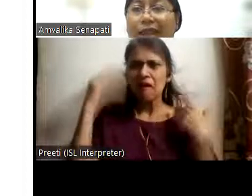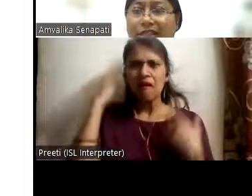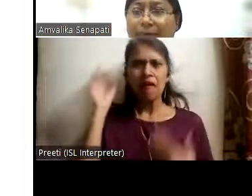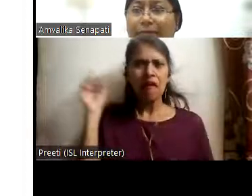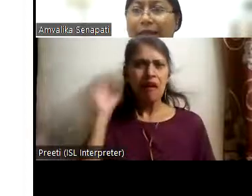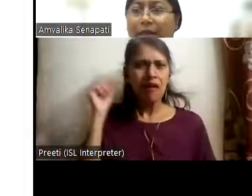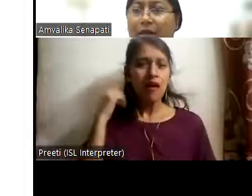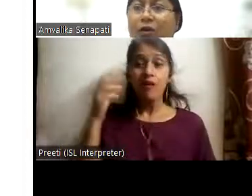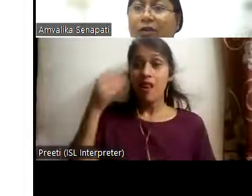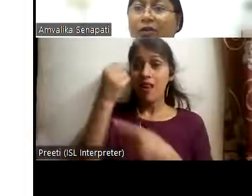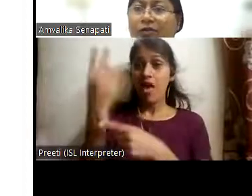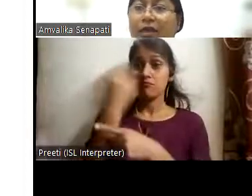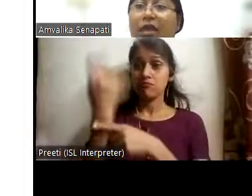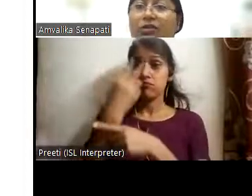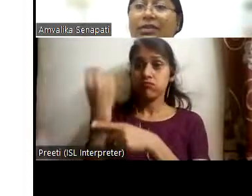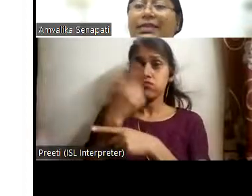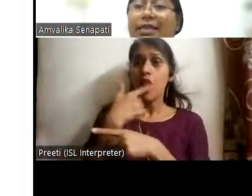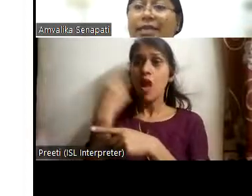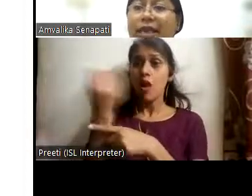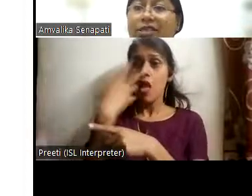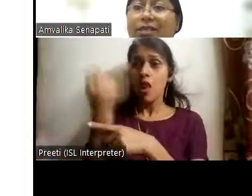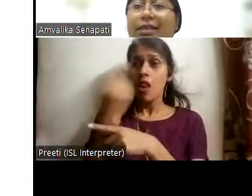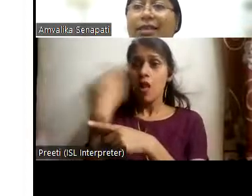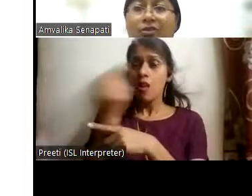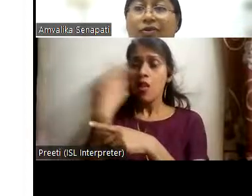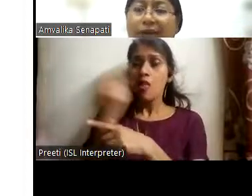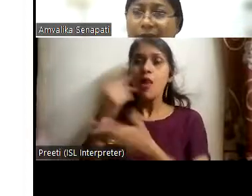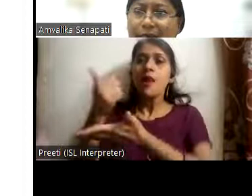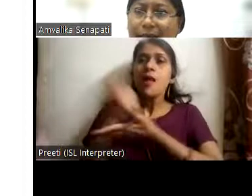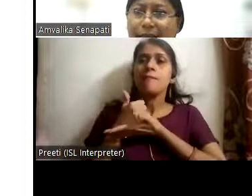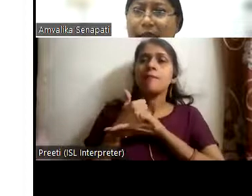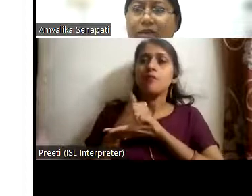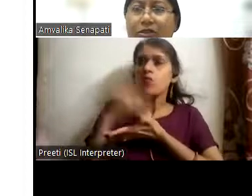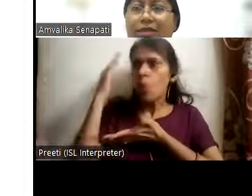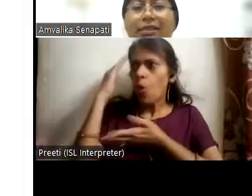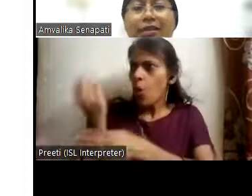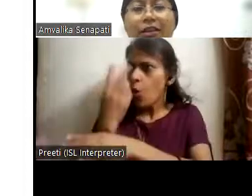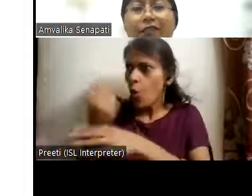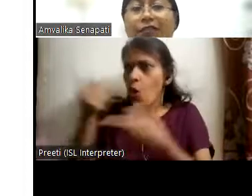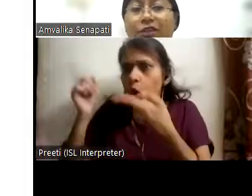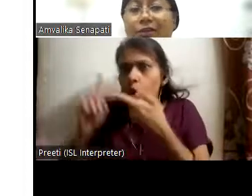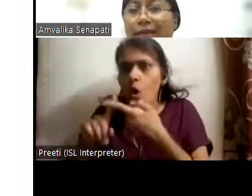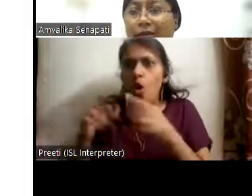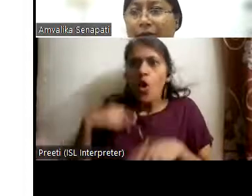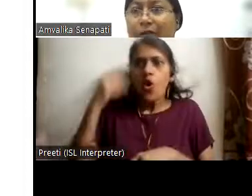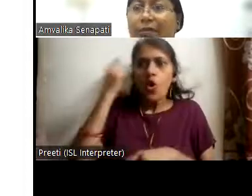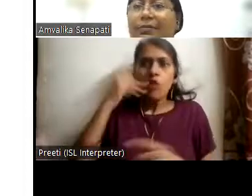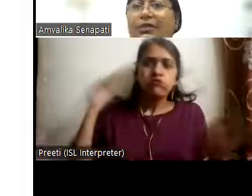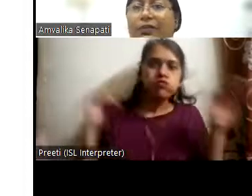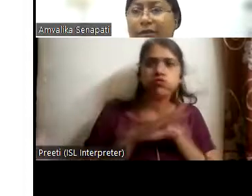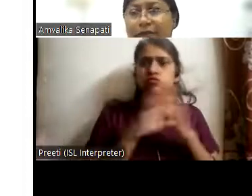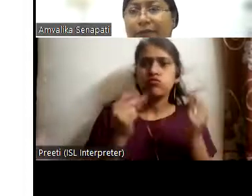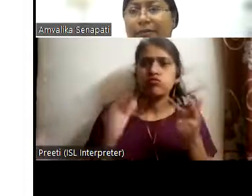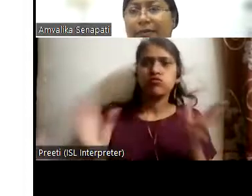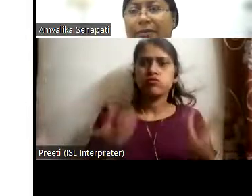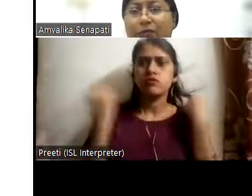will flash, blink on and off. So that's an indication that they need to evacuate the building. So this is a kind of a visual alert for somebody